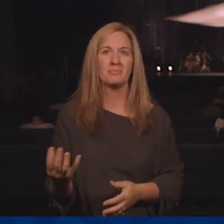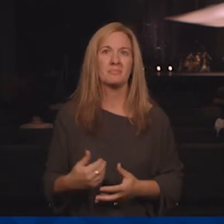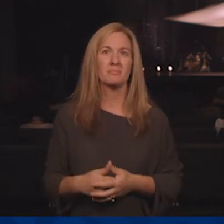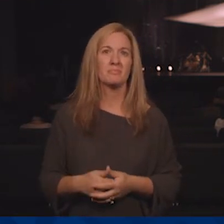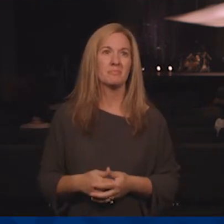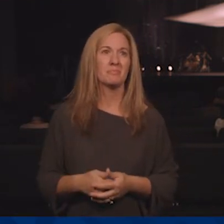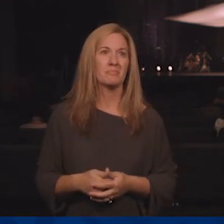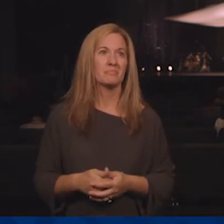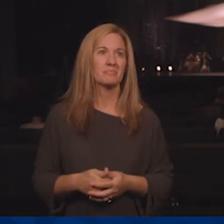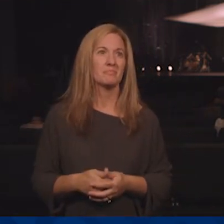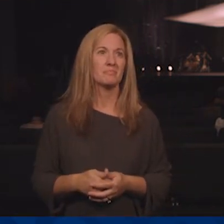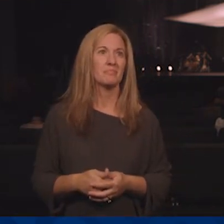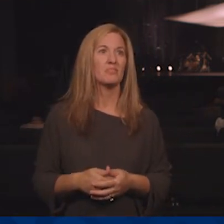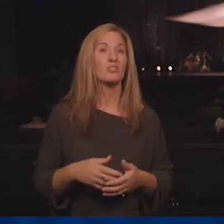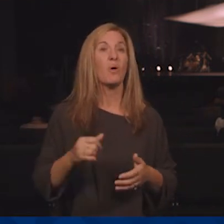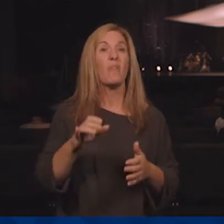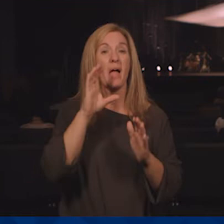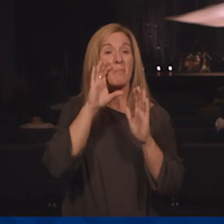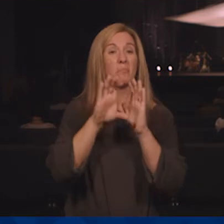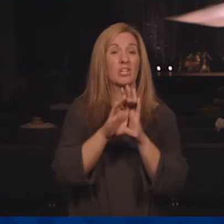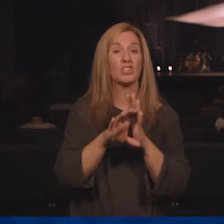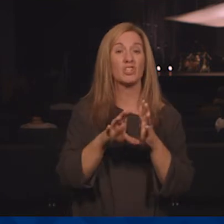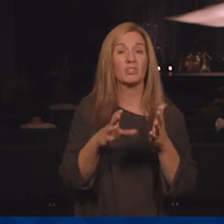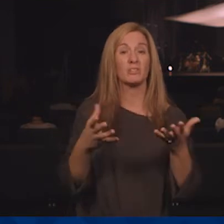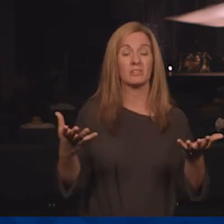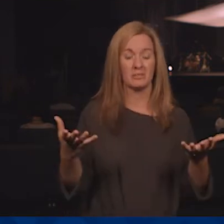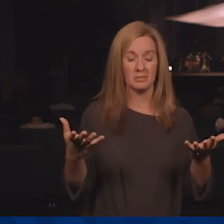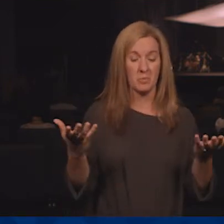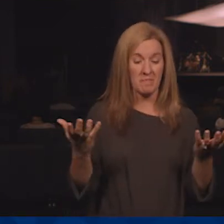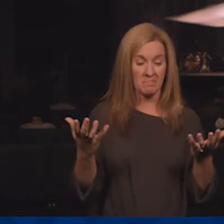So the picture that we're left with is this.